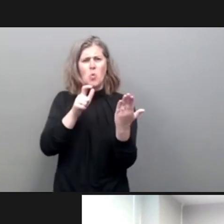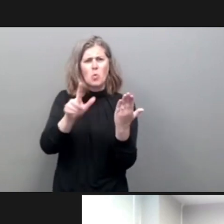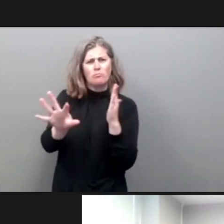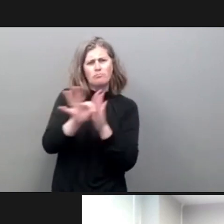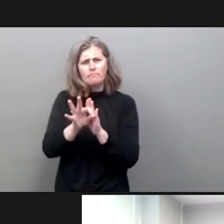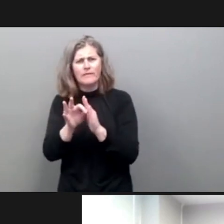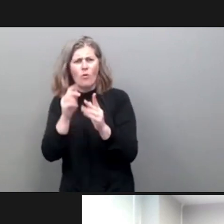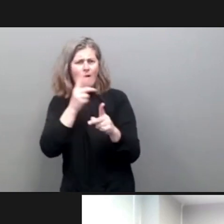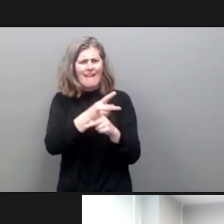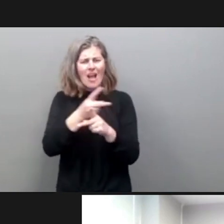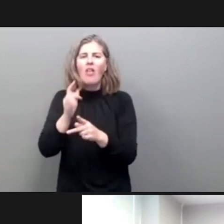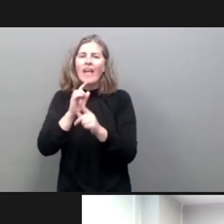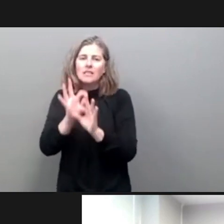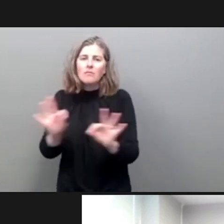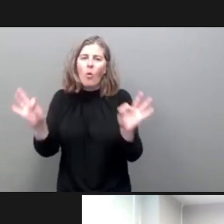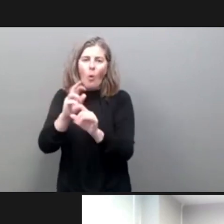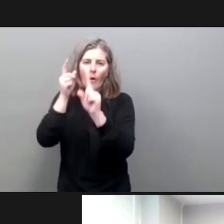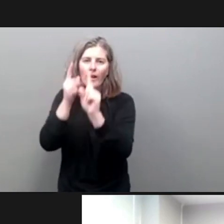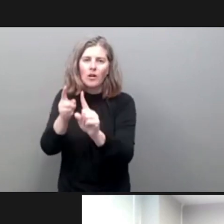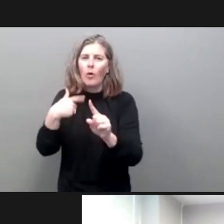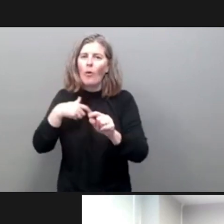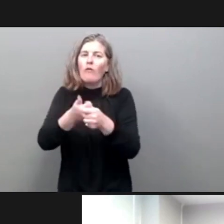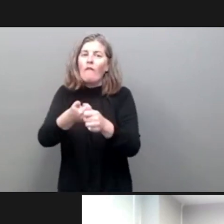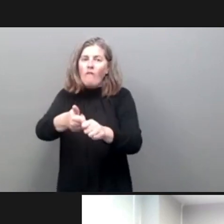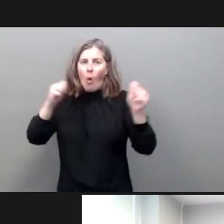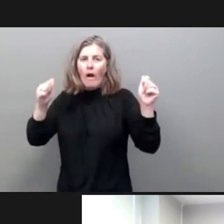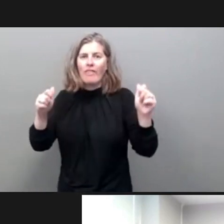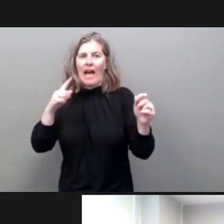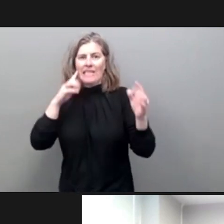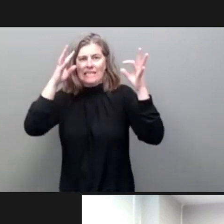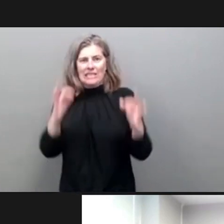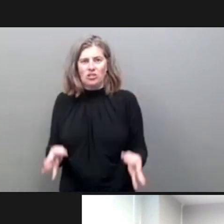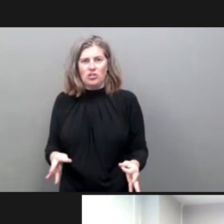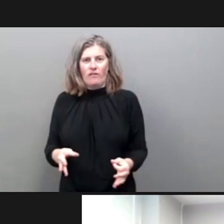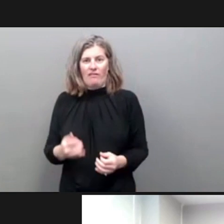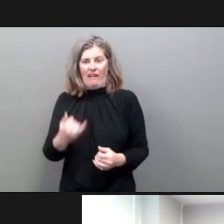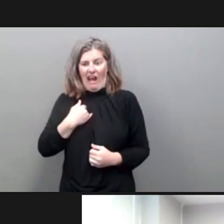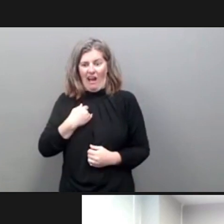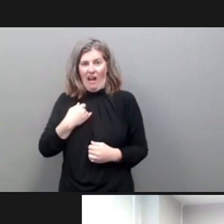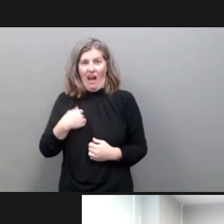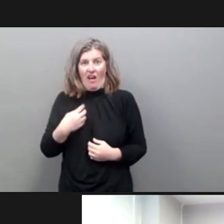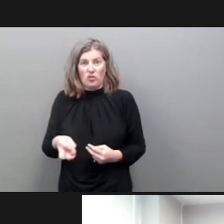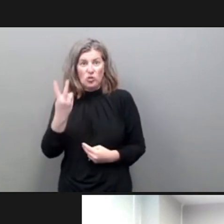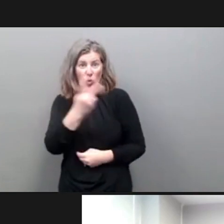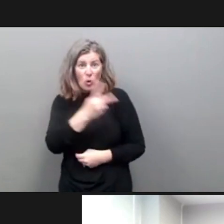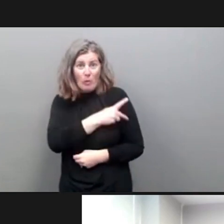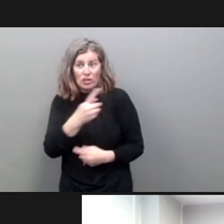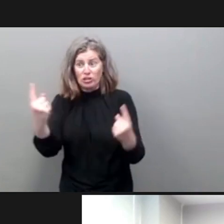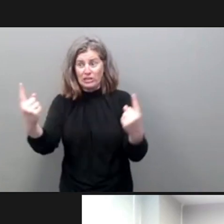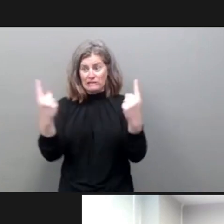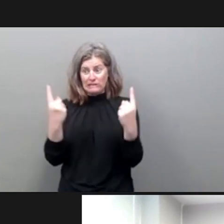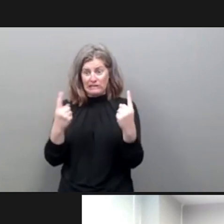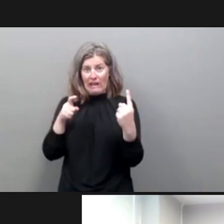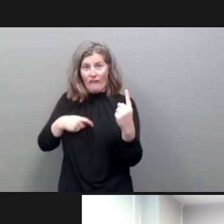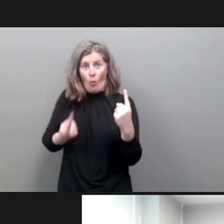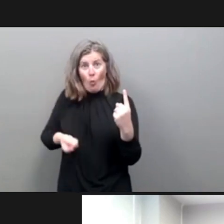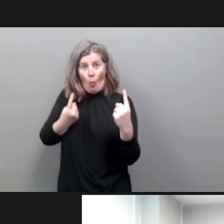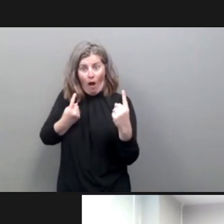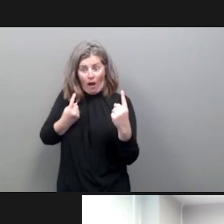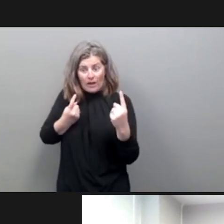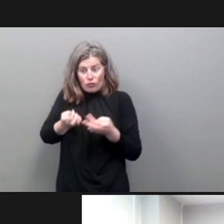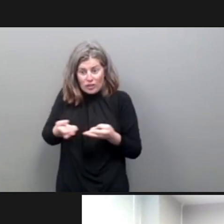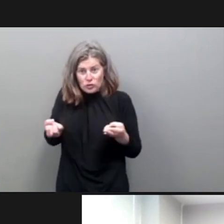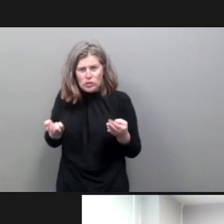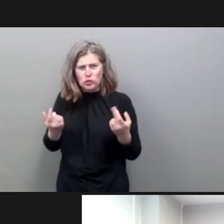points of crisis standards, to avoid those decisions and thereby fostering equity by using a